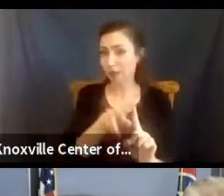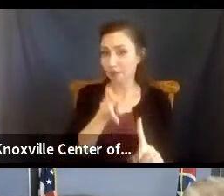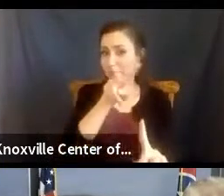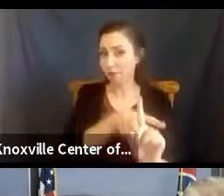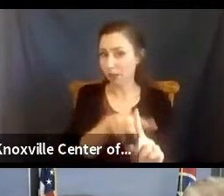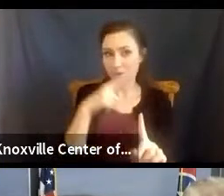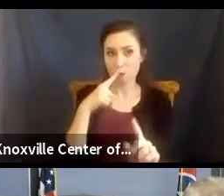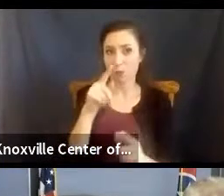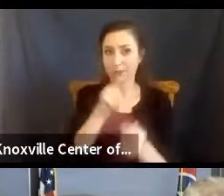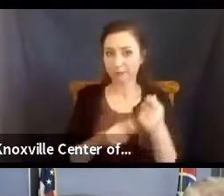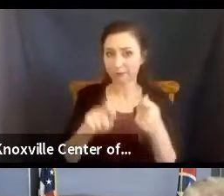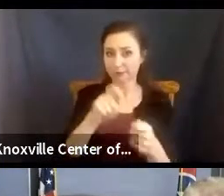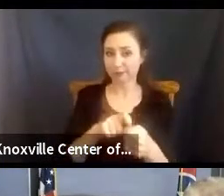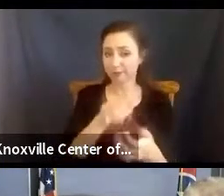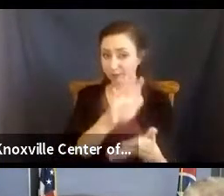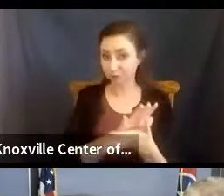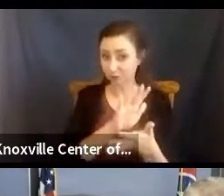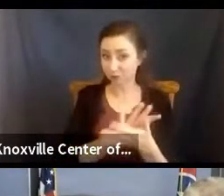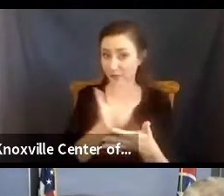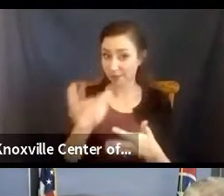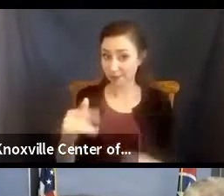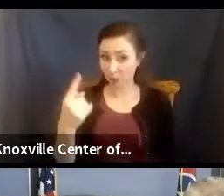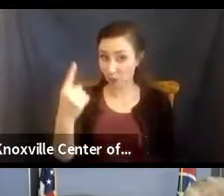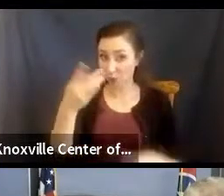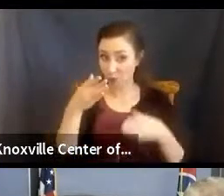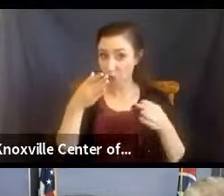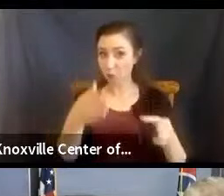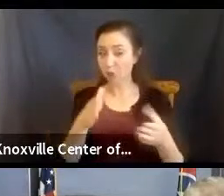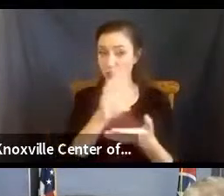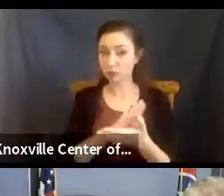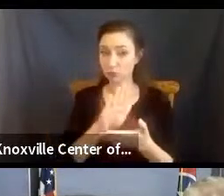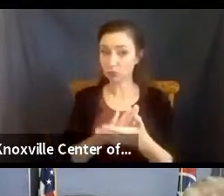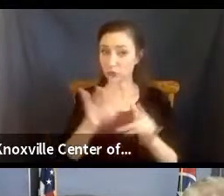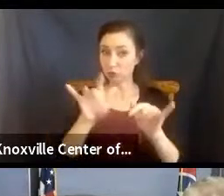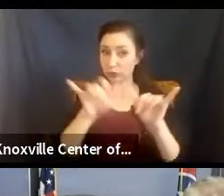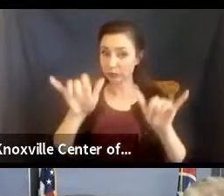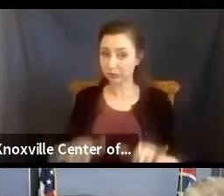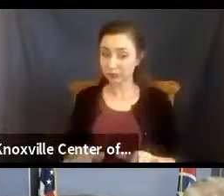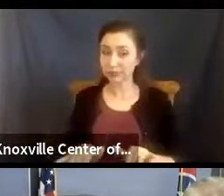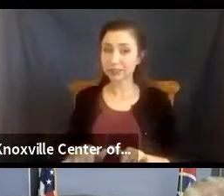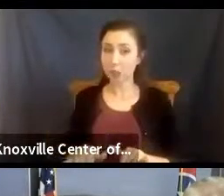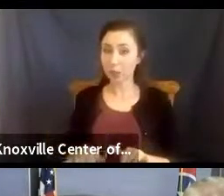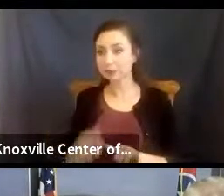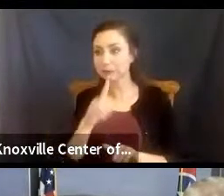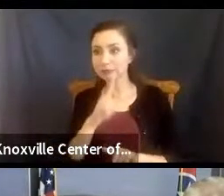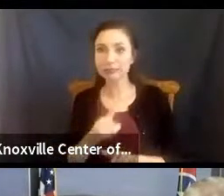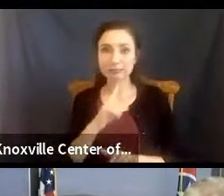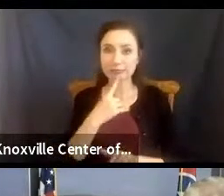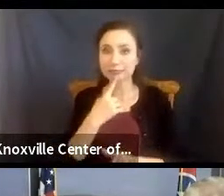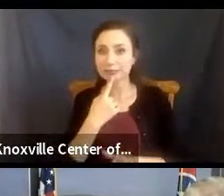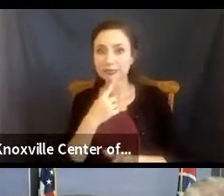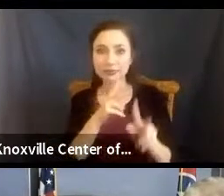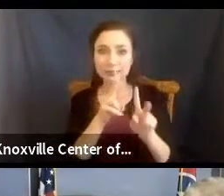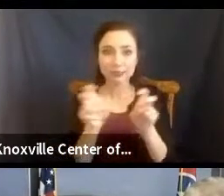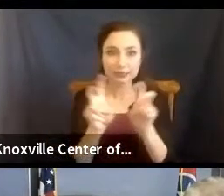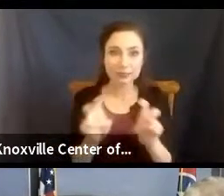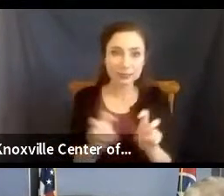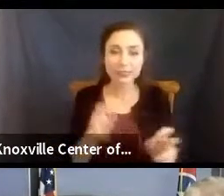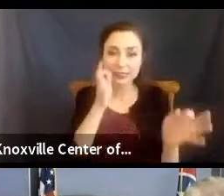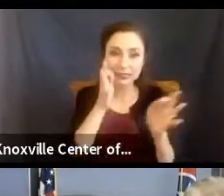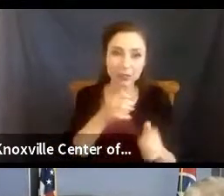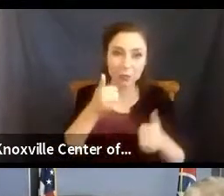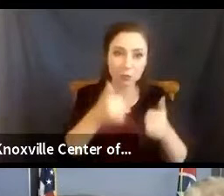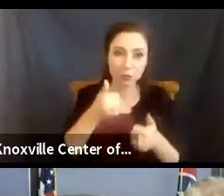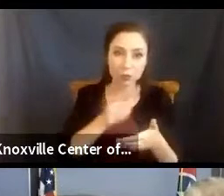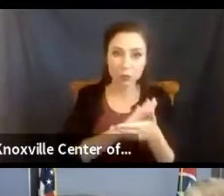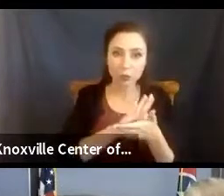school. That's one way the school system is being surgical in deciding which schools to make changes in,